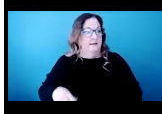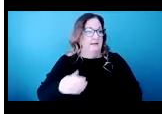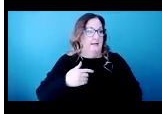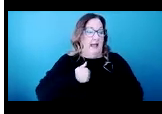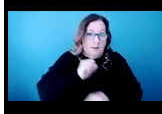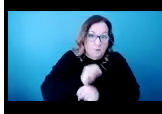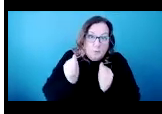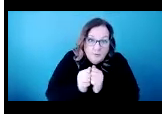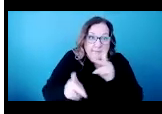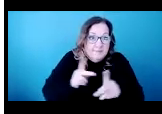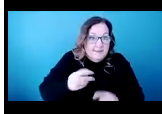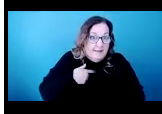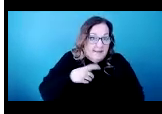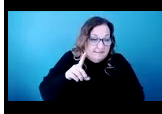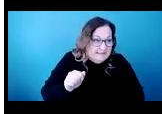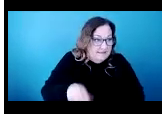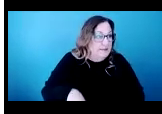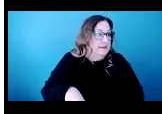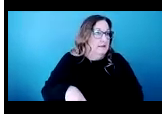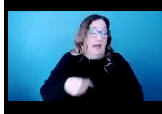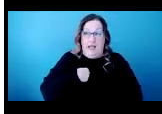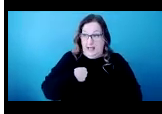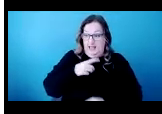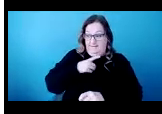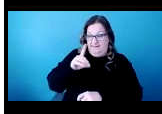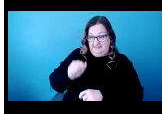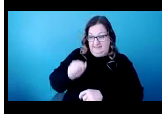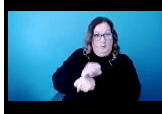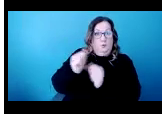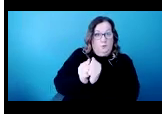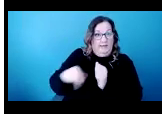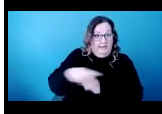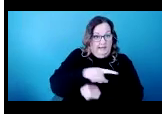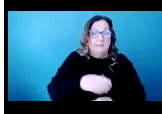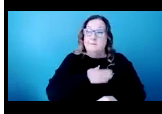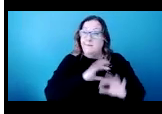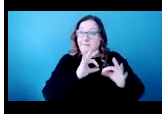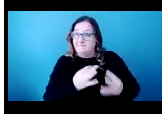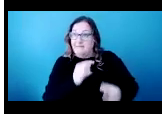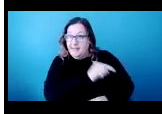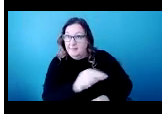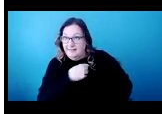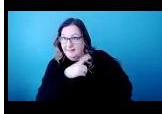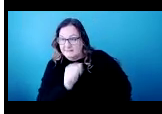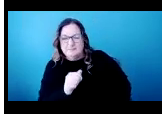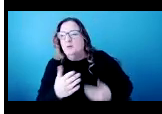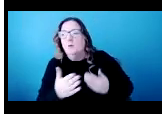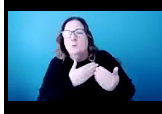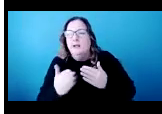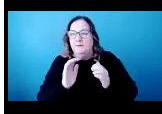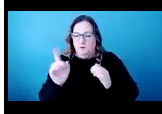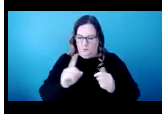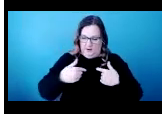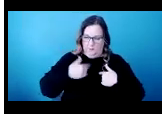working person with a disability, my family member has a disability. Kind of let them know how you're connected to this issue. Tell them what your